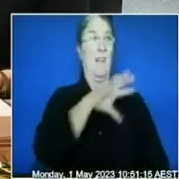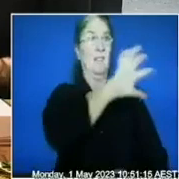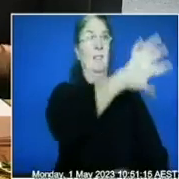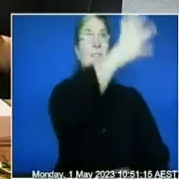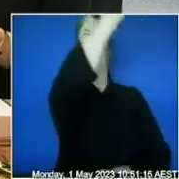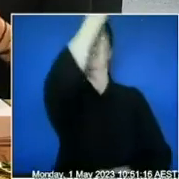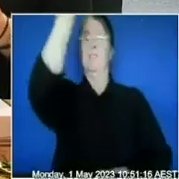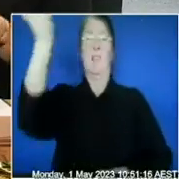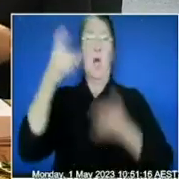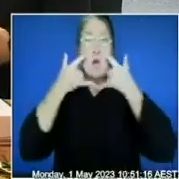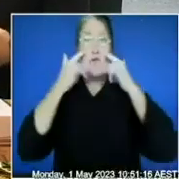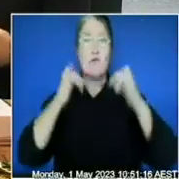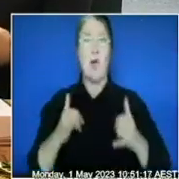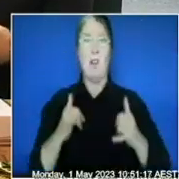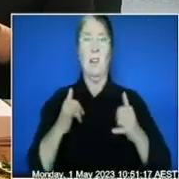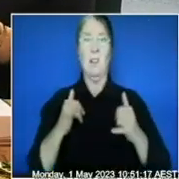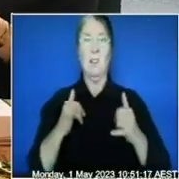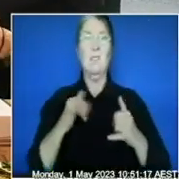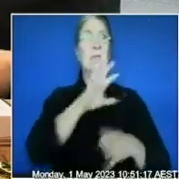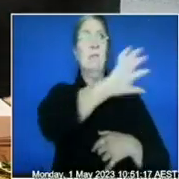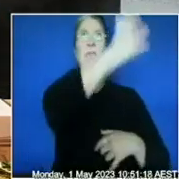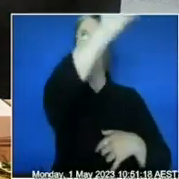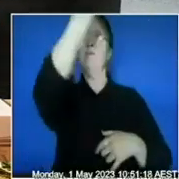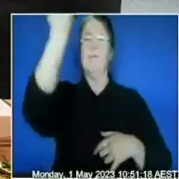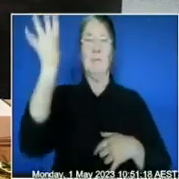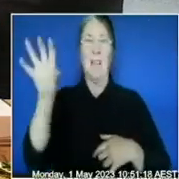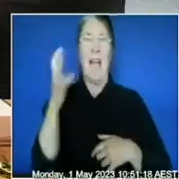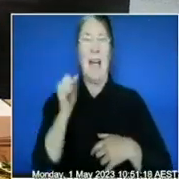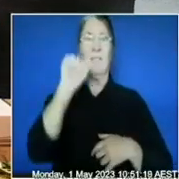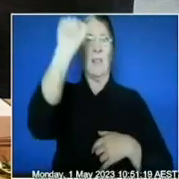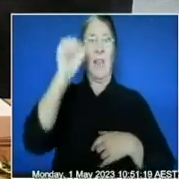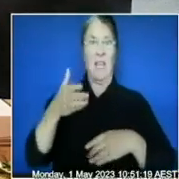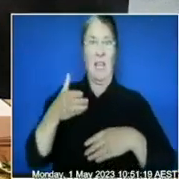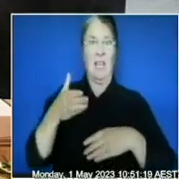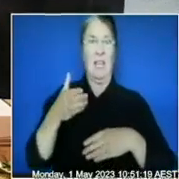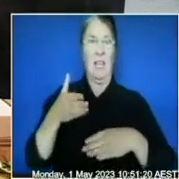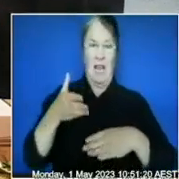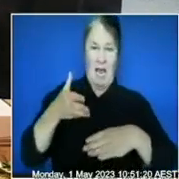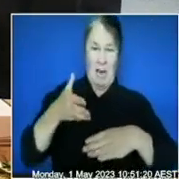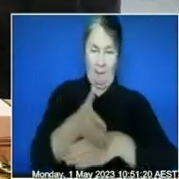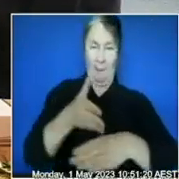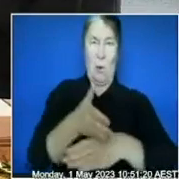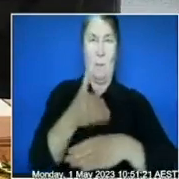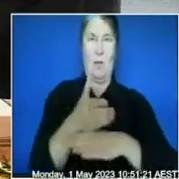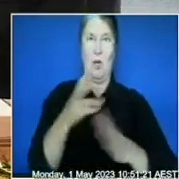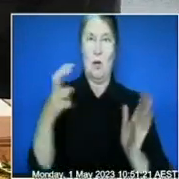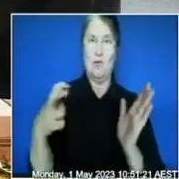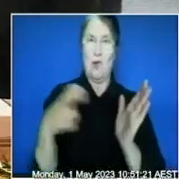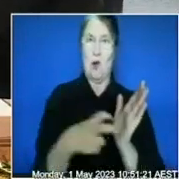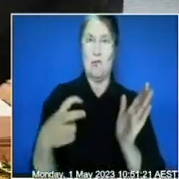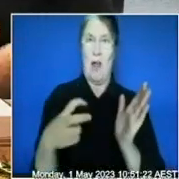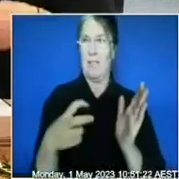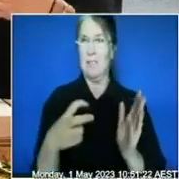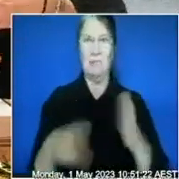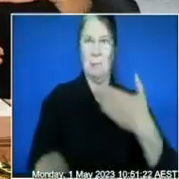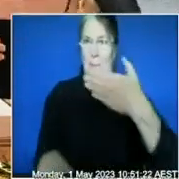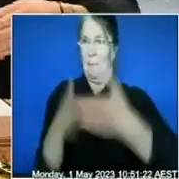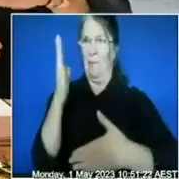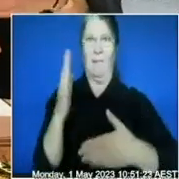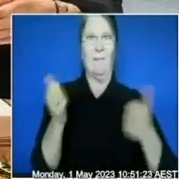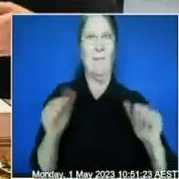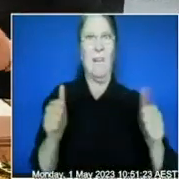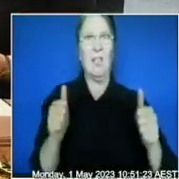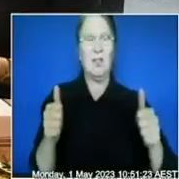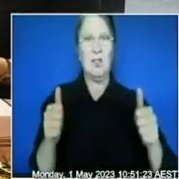month? Certainly the funding, some of the funding challenges related to our team in the Department of Health and the timeframes that we